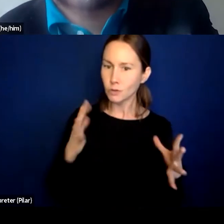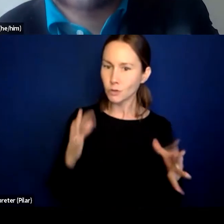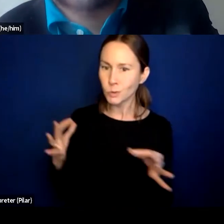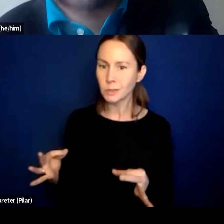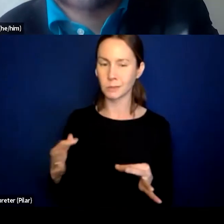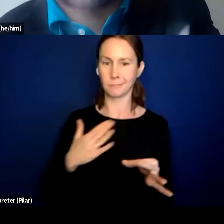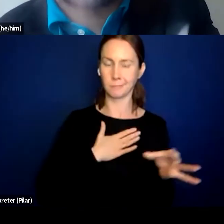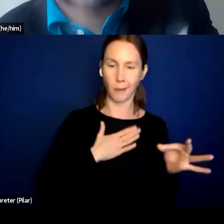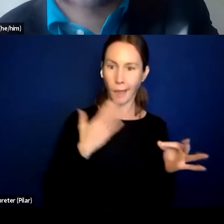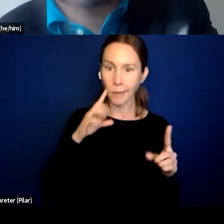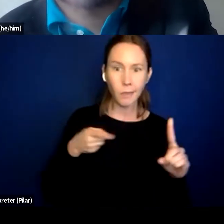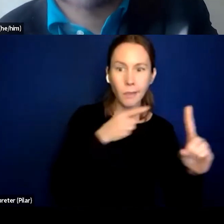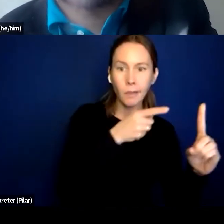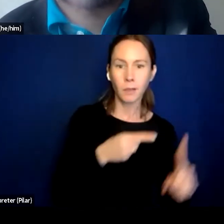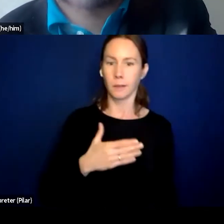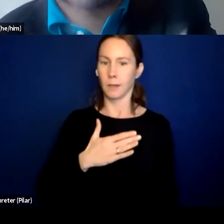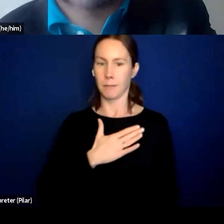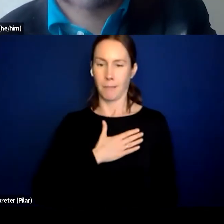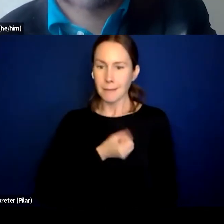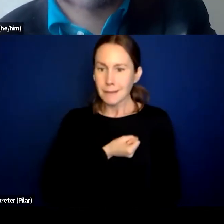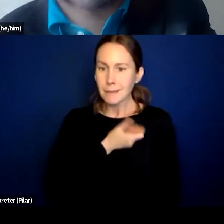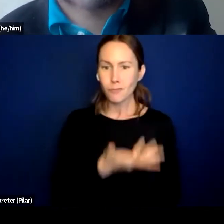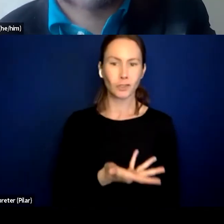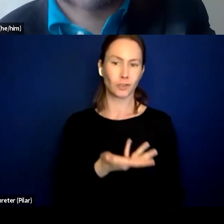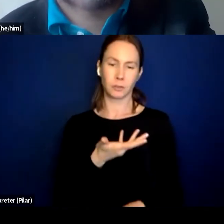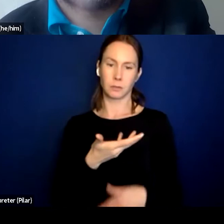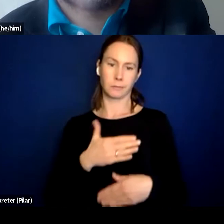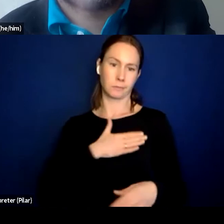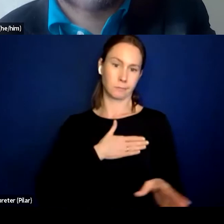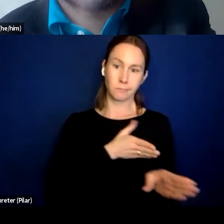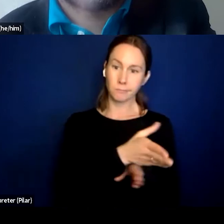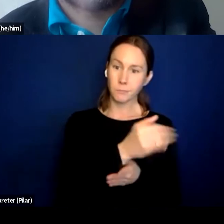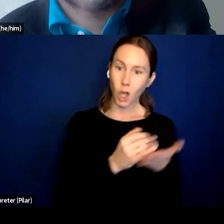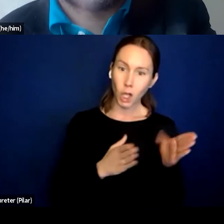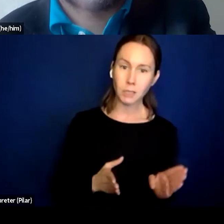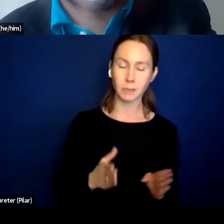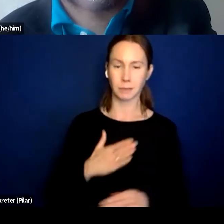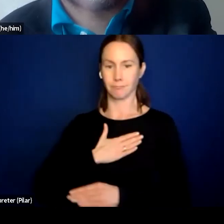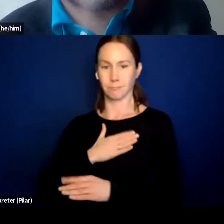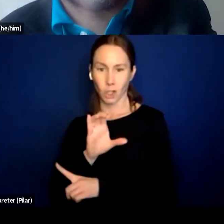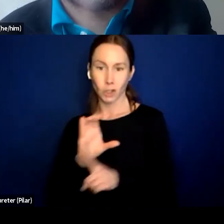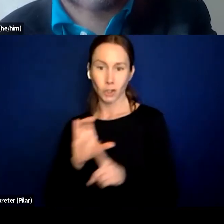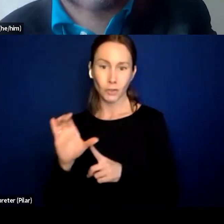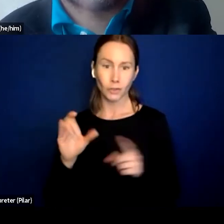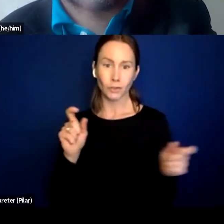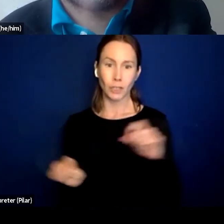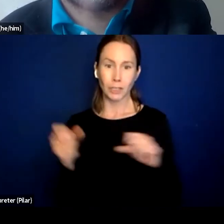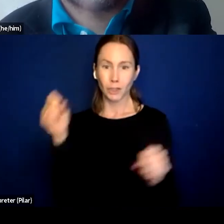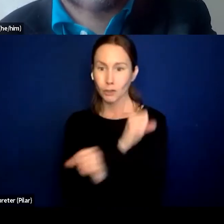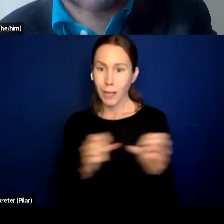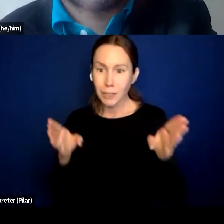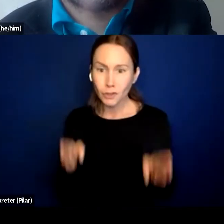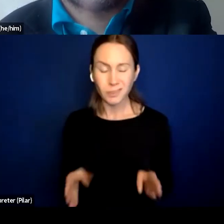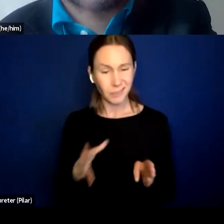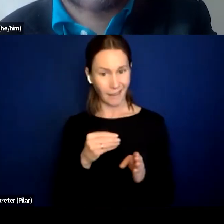in the ingenuity that I've expressed in my career as an artist and as a culture change strategist and as a